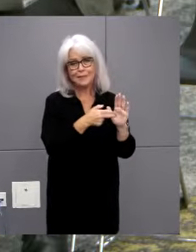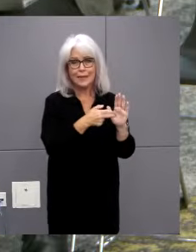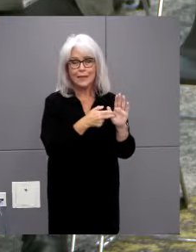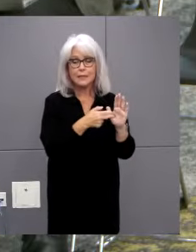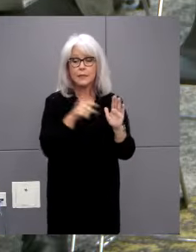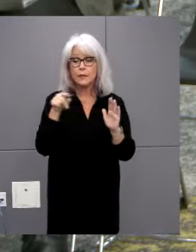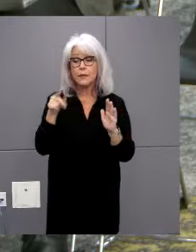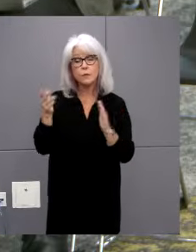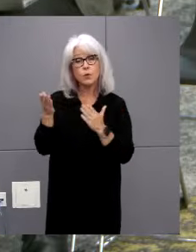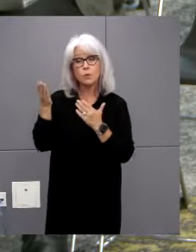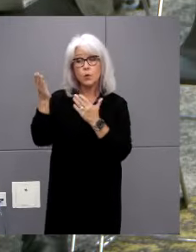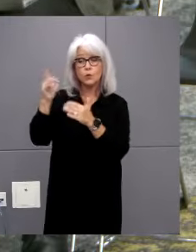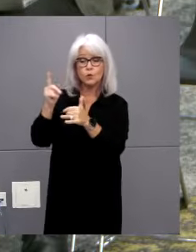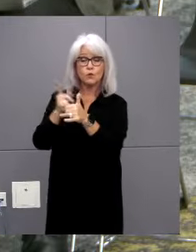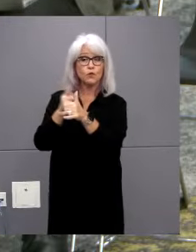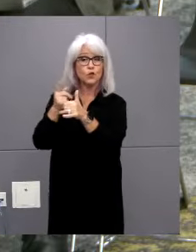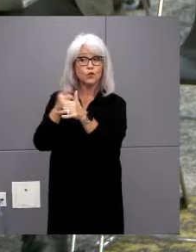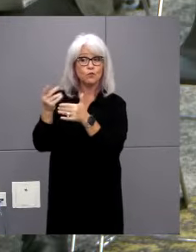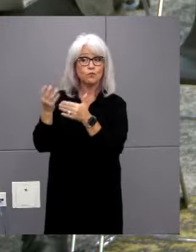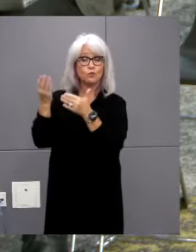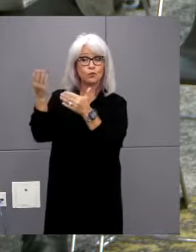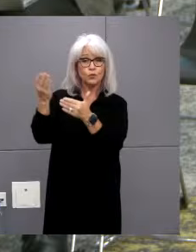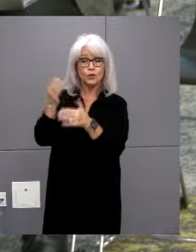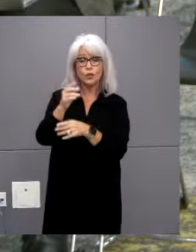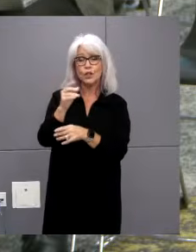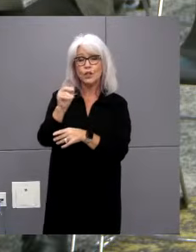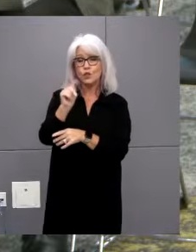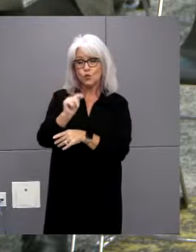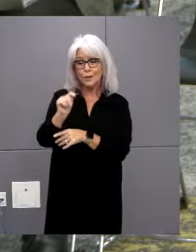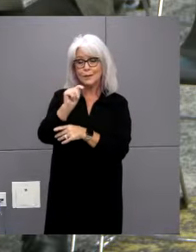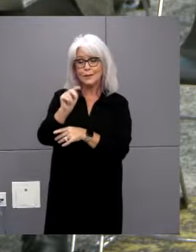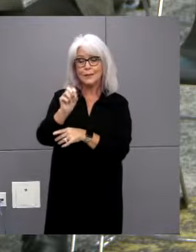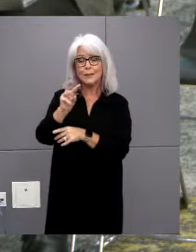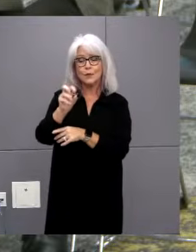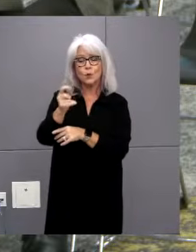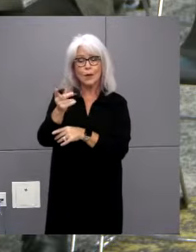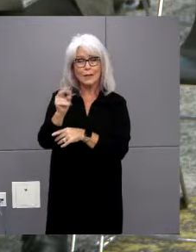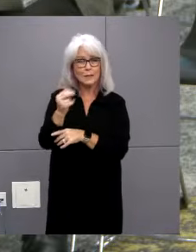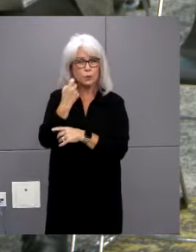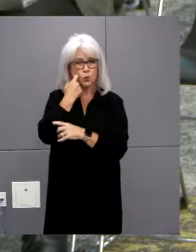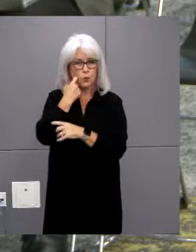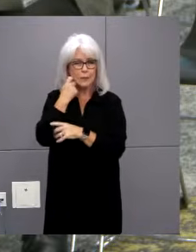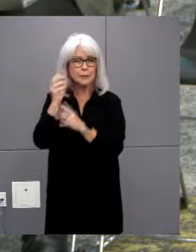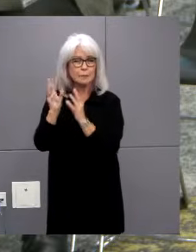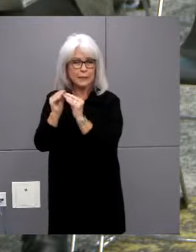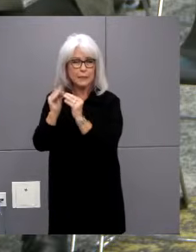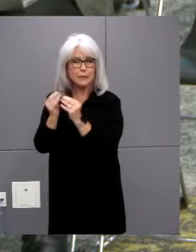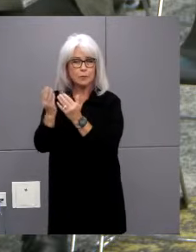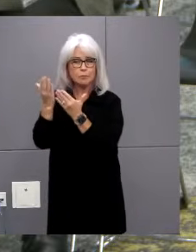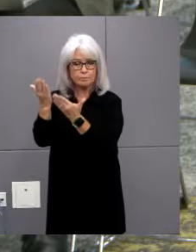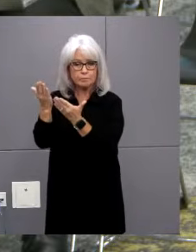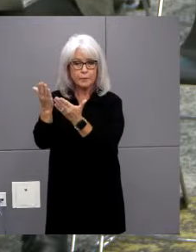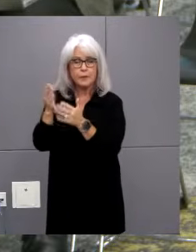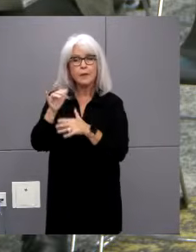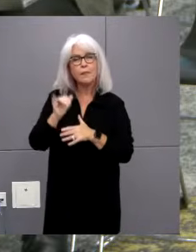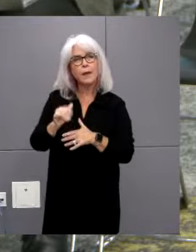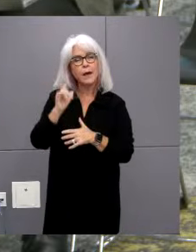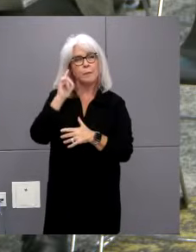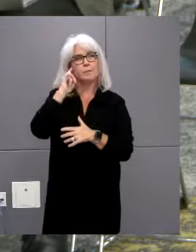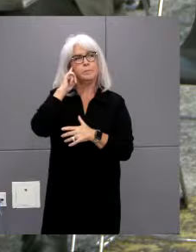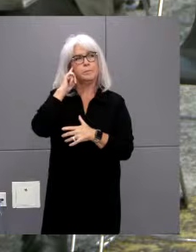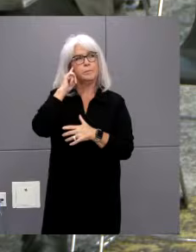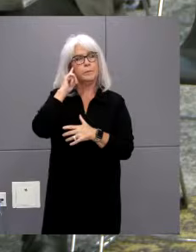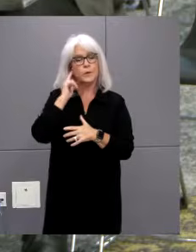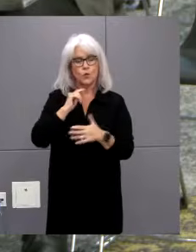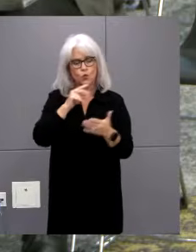was first raised by Trustee Swanson at a recent meeting, and that prompted me